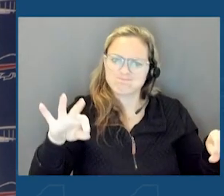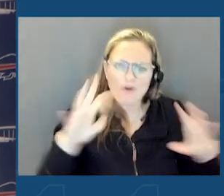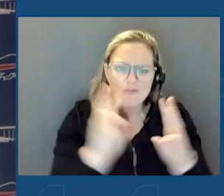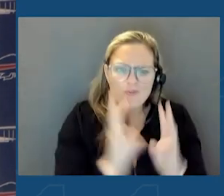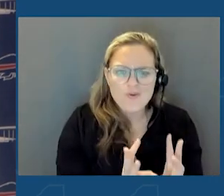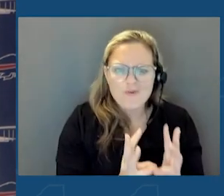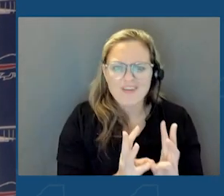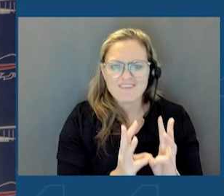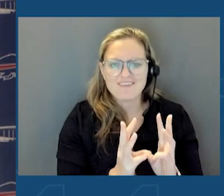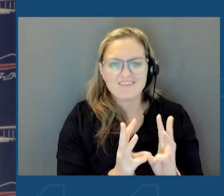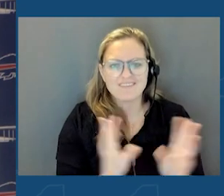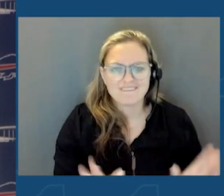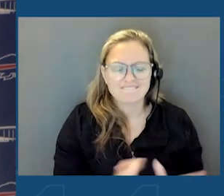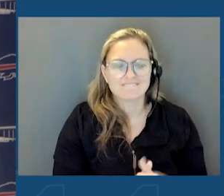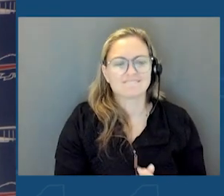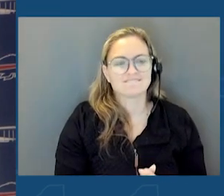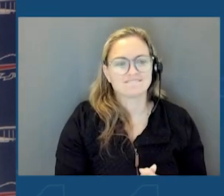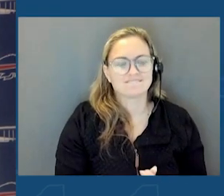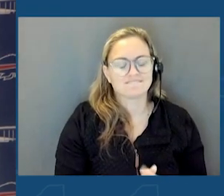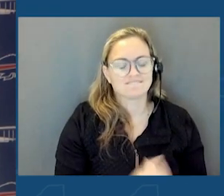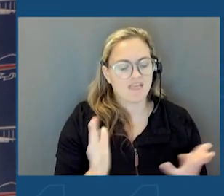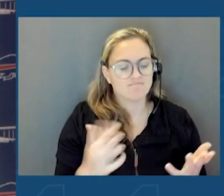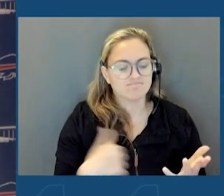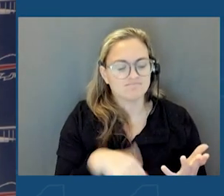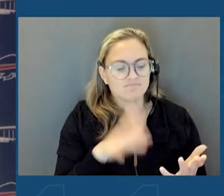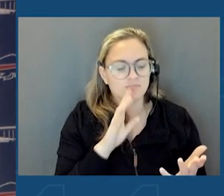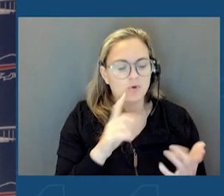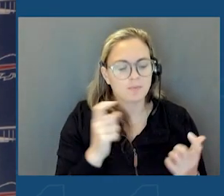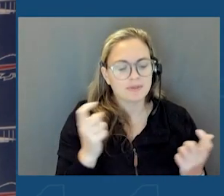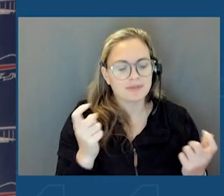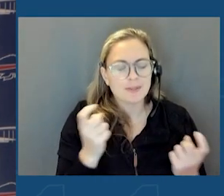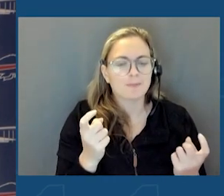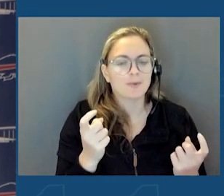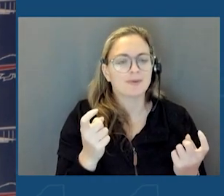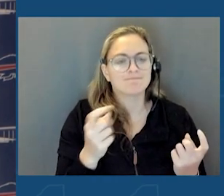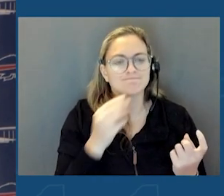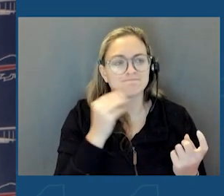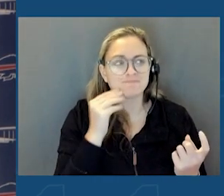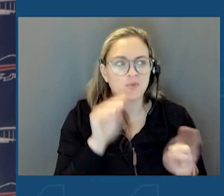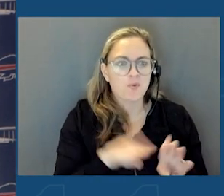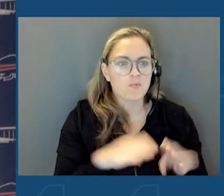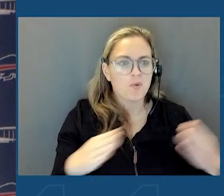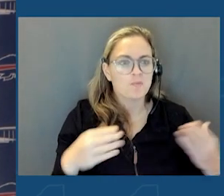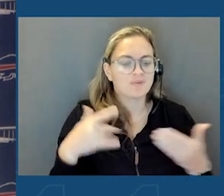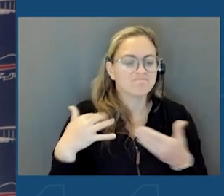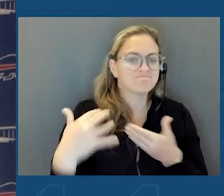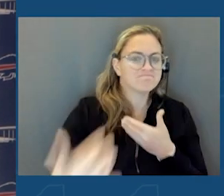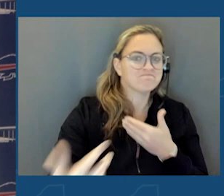opener. And we're going to be celebrating home openers through